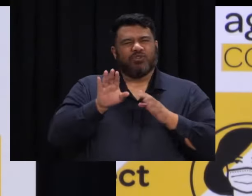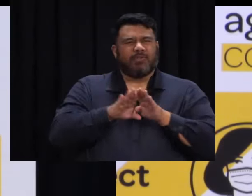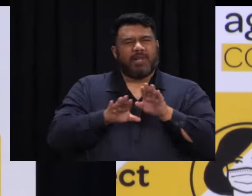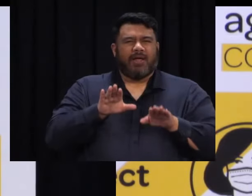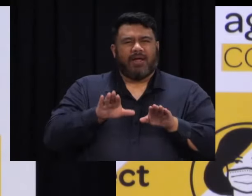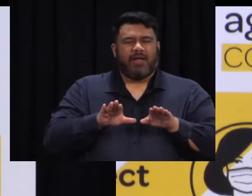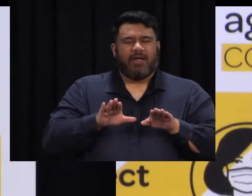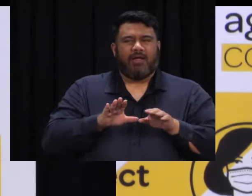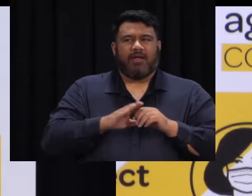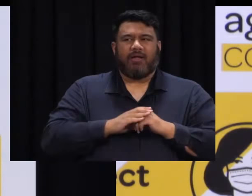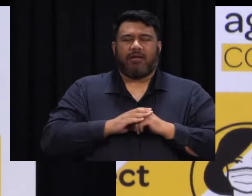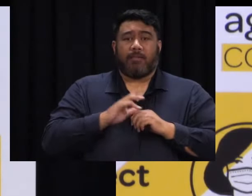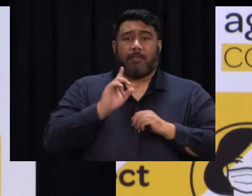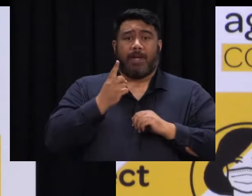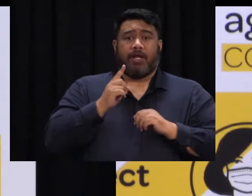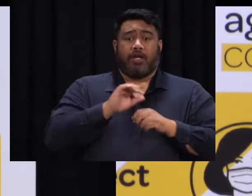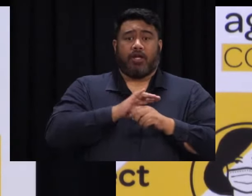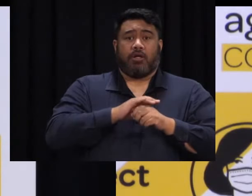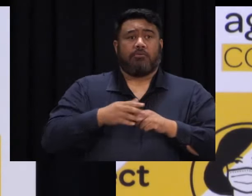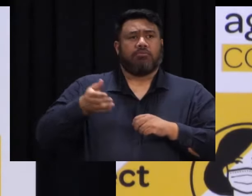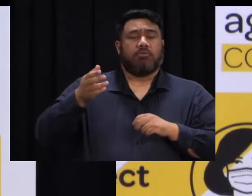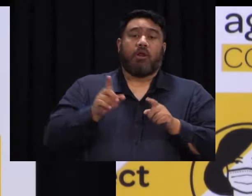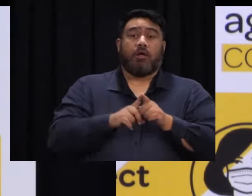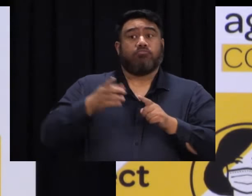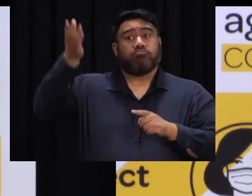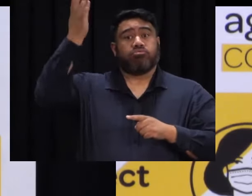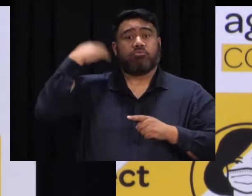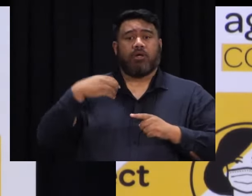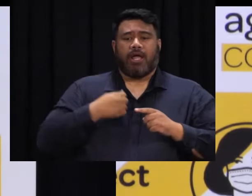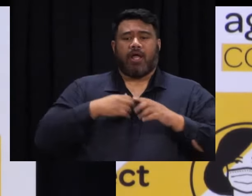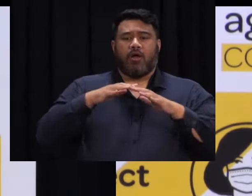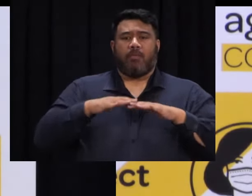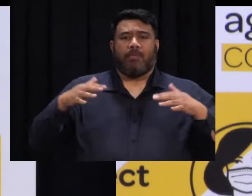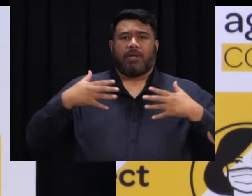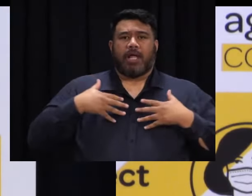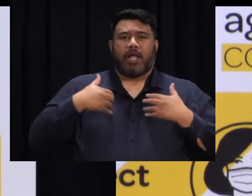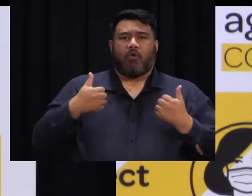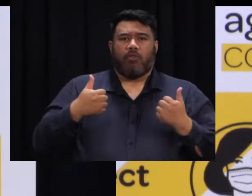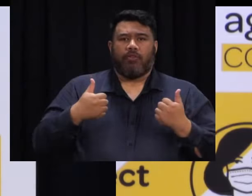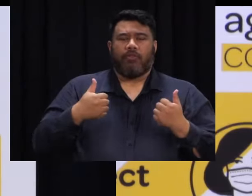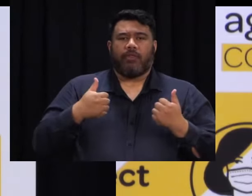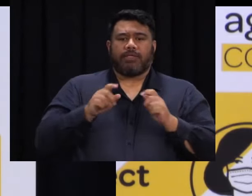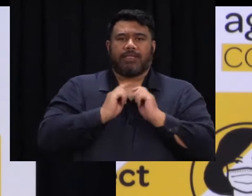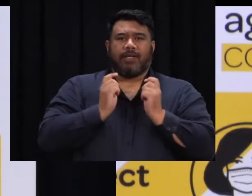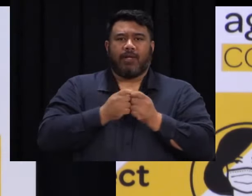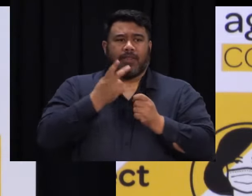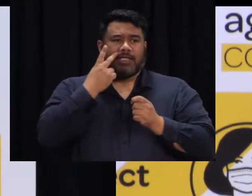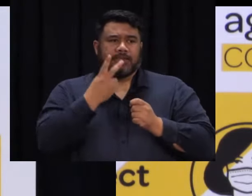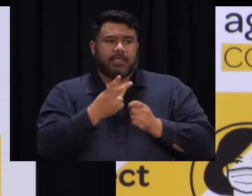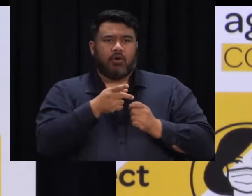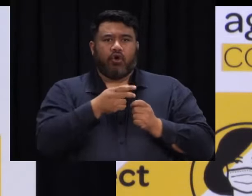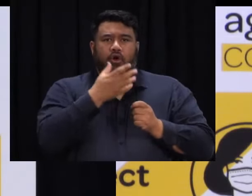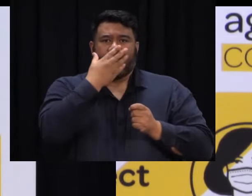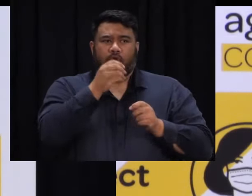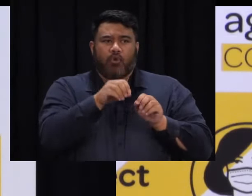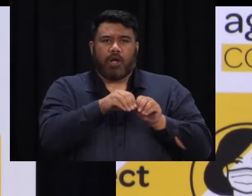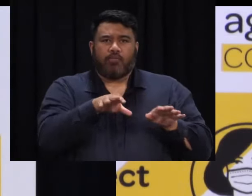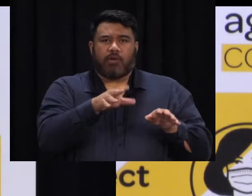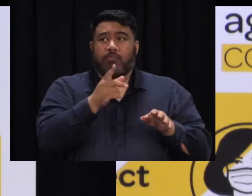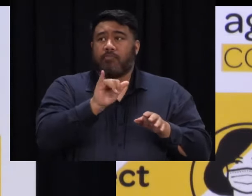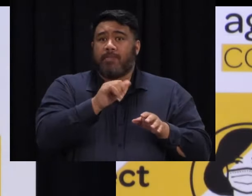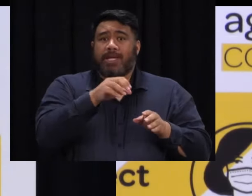in the past, before COVID arrived on our shores, our public health officials, if they saw a flu outbreak in our aged care residential facility, have the ability to